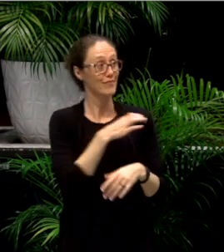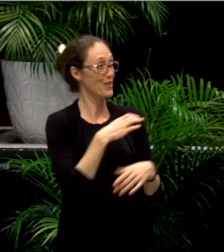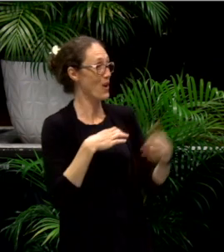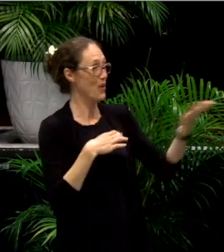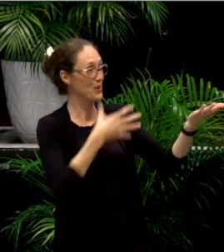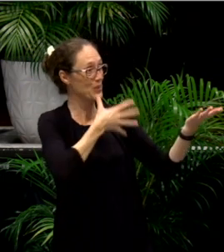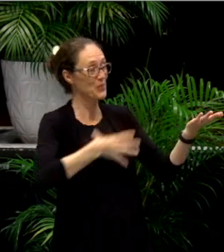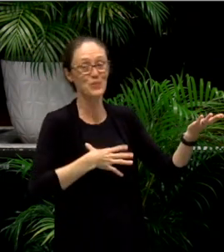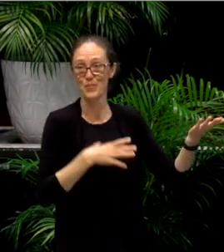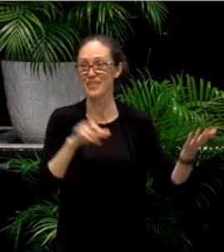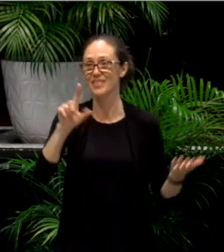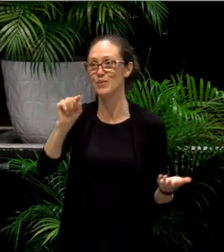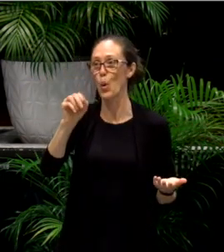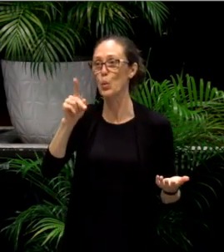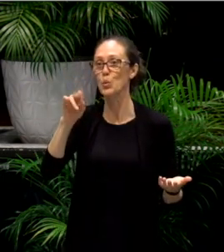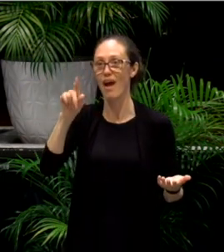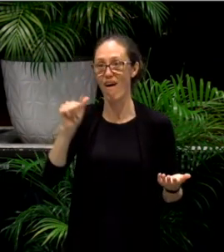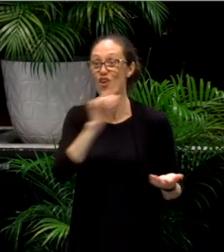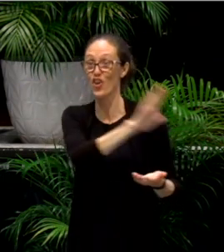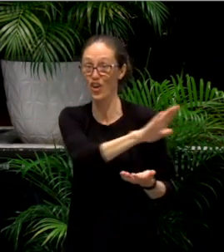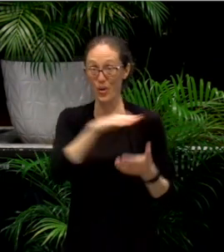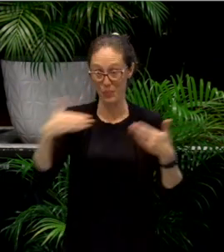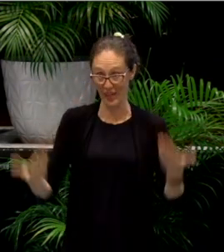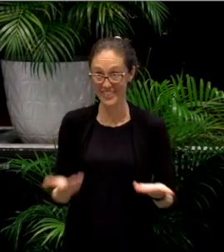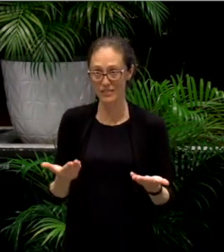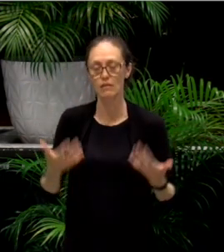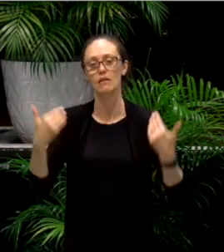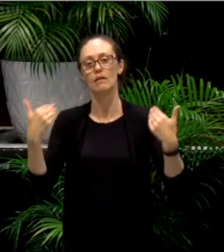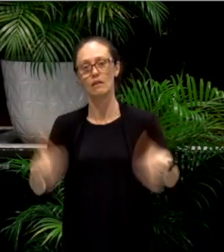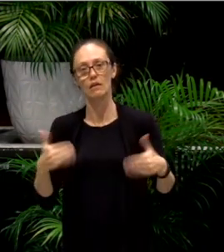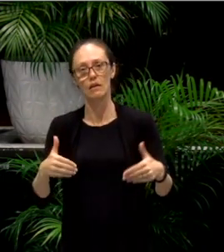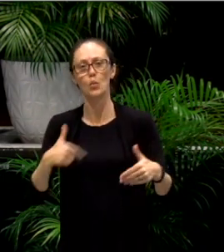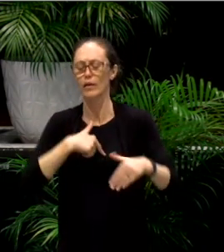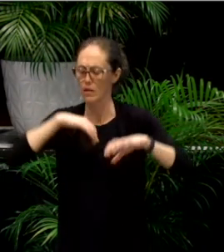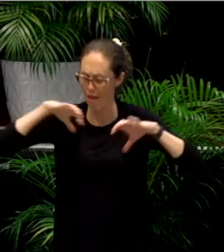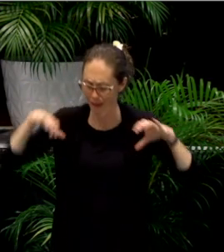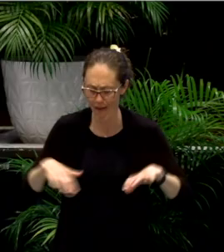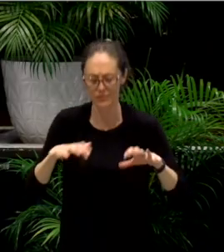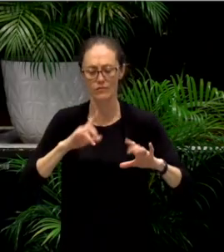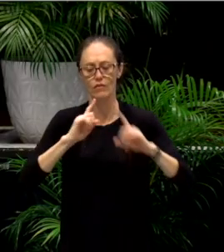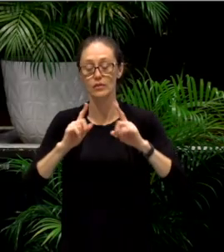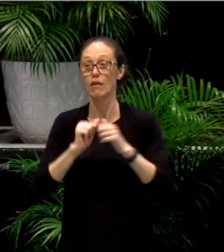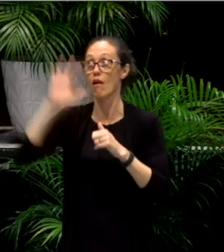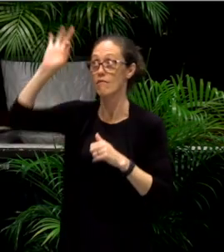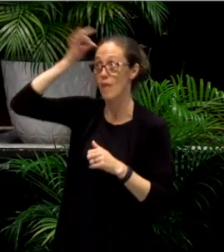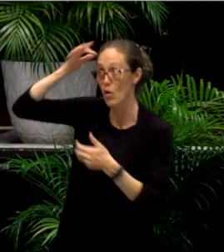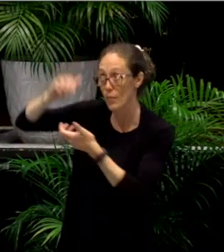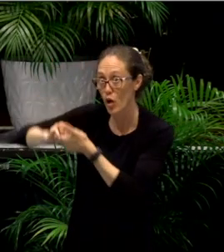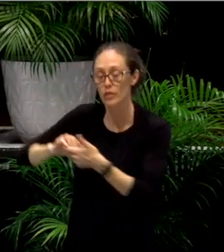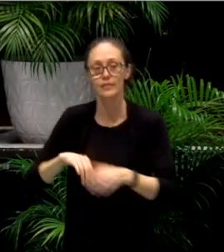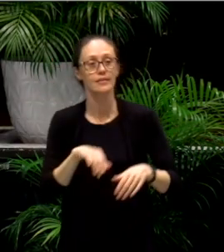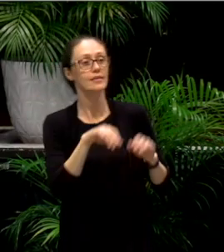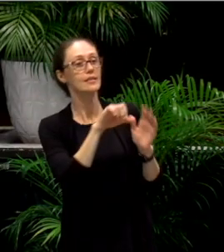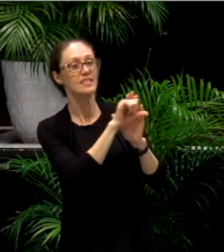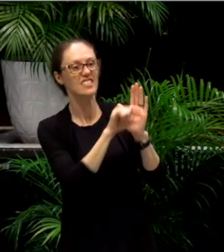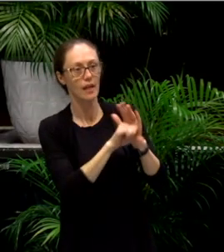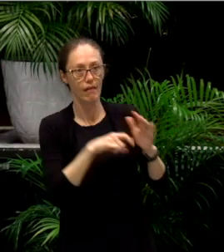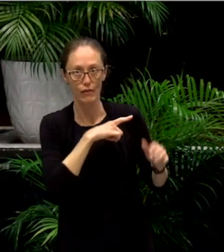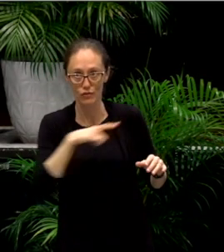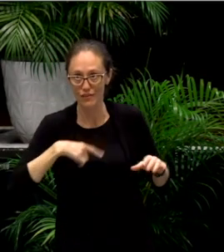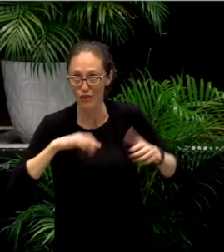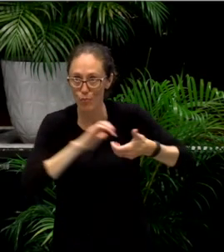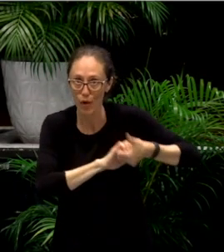Takuta's presence shows here, we are in active conversations with our federal partners, with our state legislative partners,